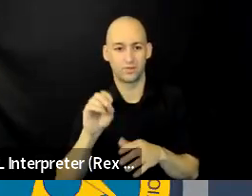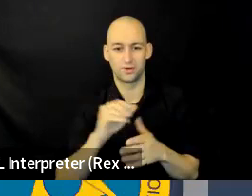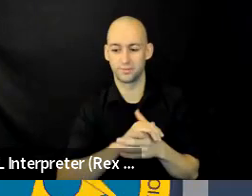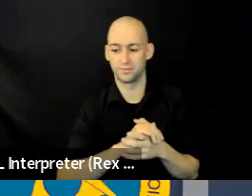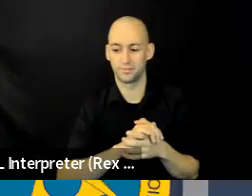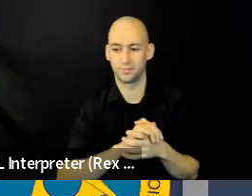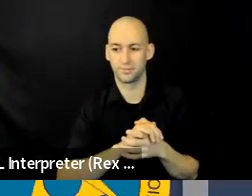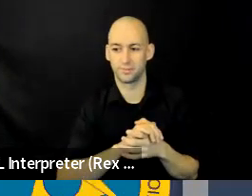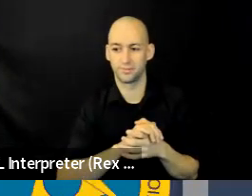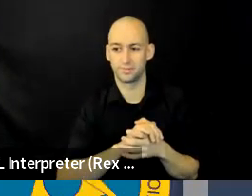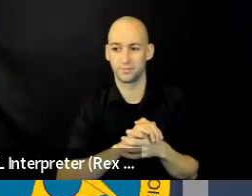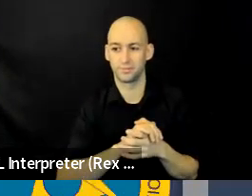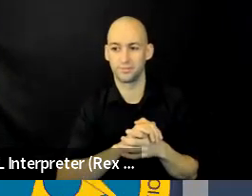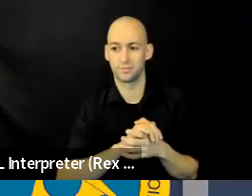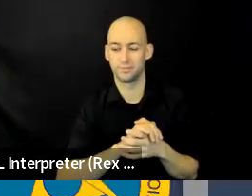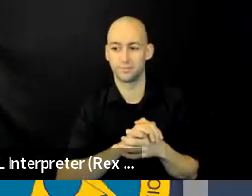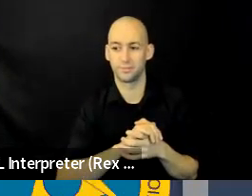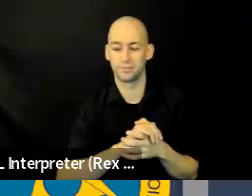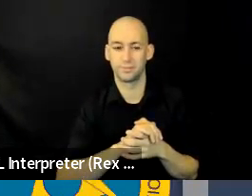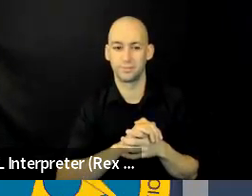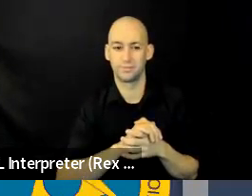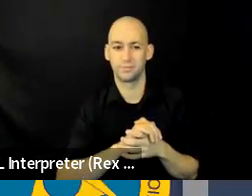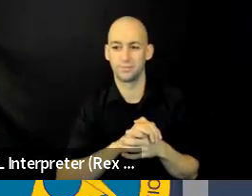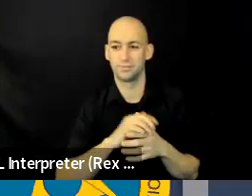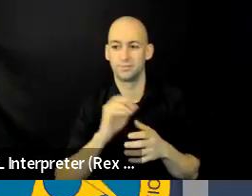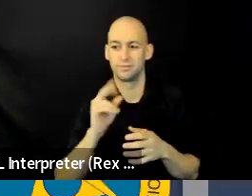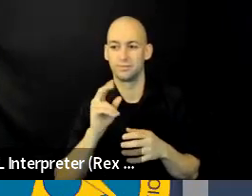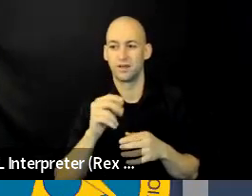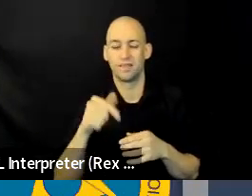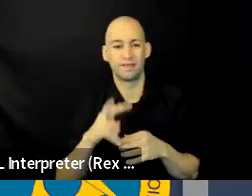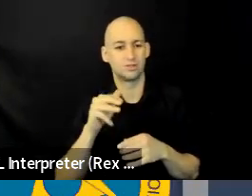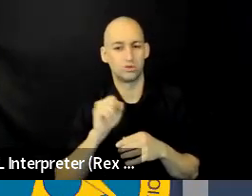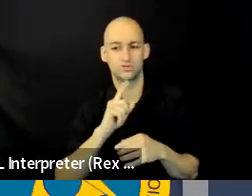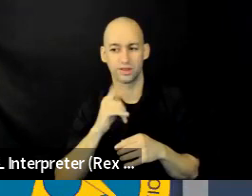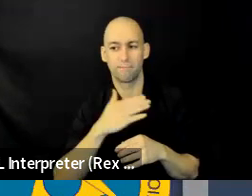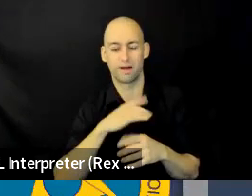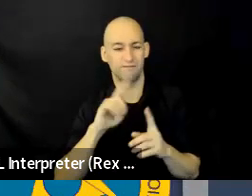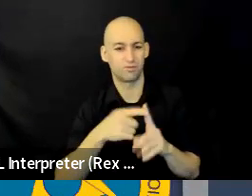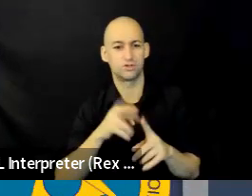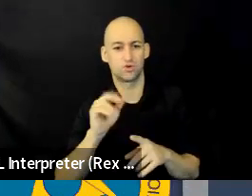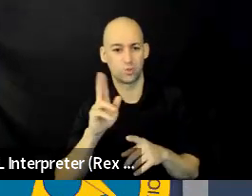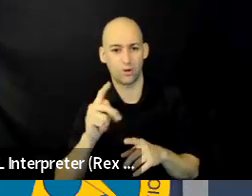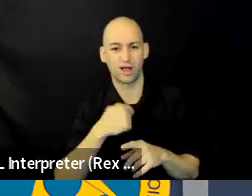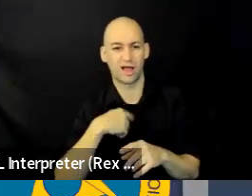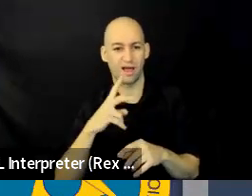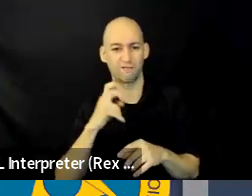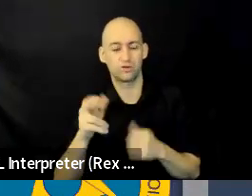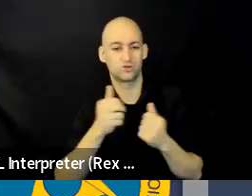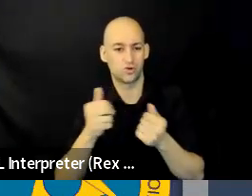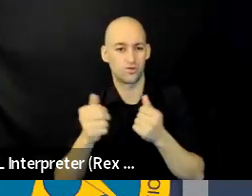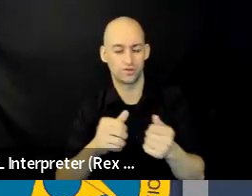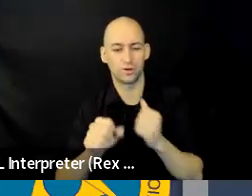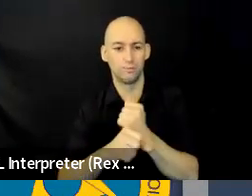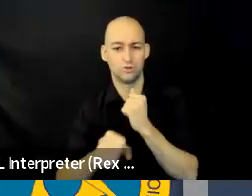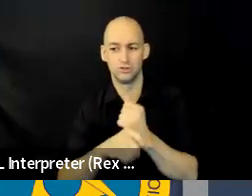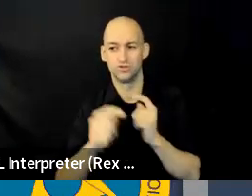We have a little gravel, anyway. Now, this was actually my first route I ever drove as a commercial truck driver. I'm gonna fall back